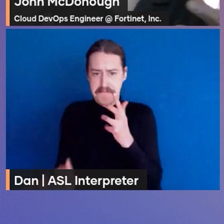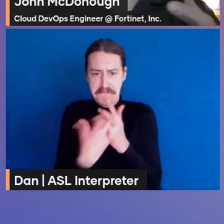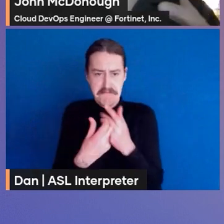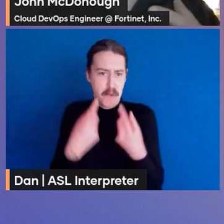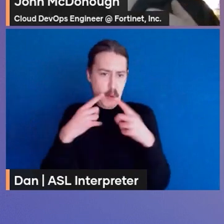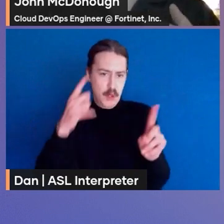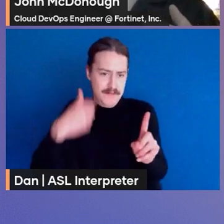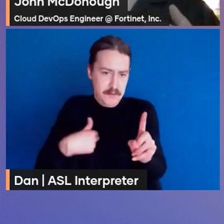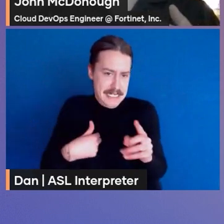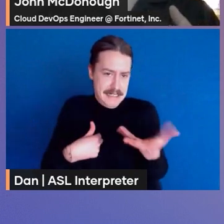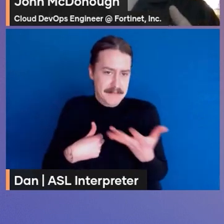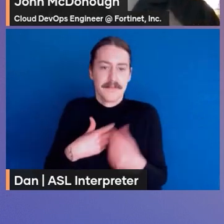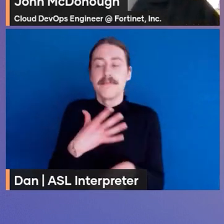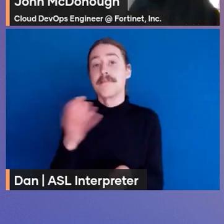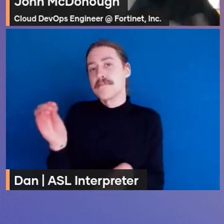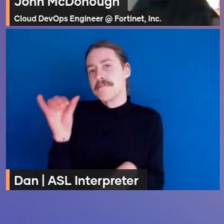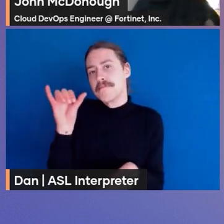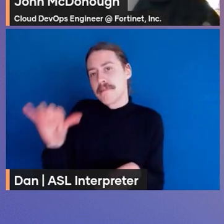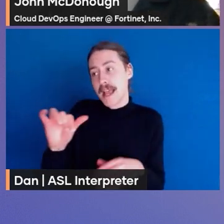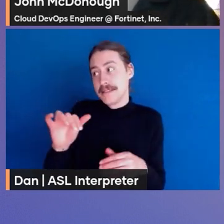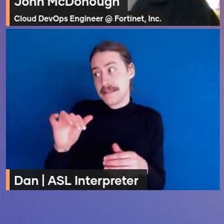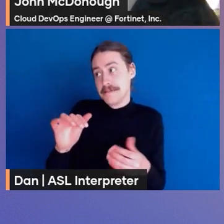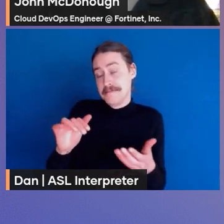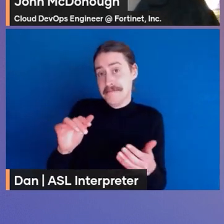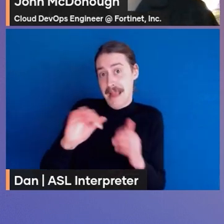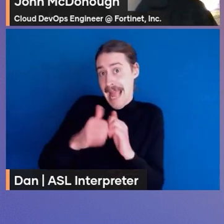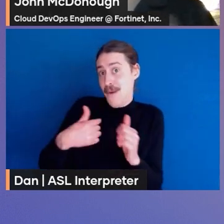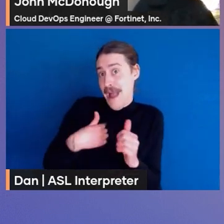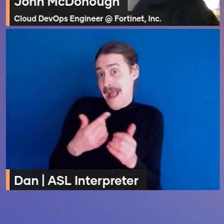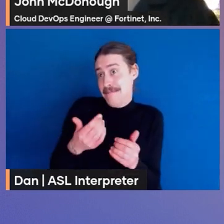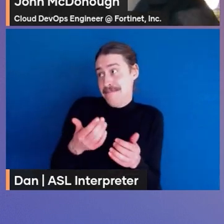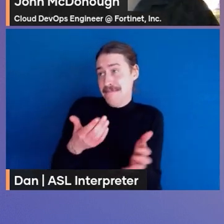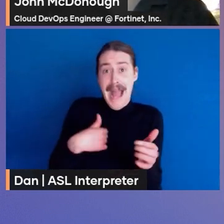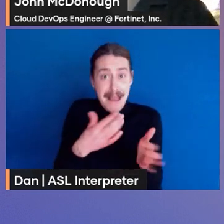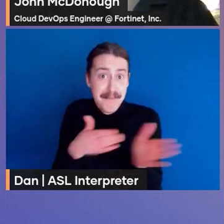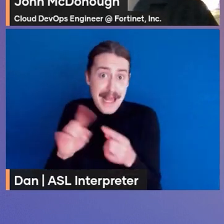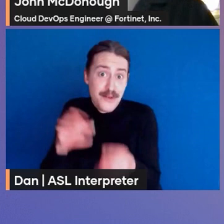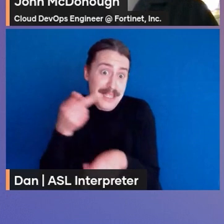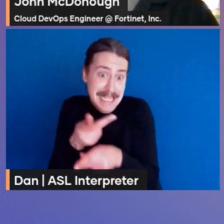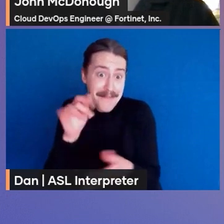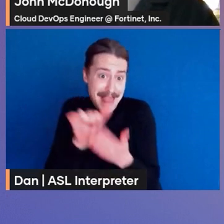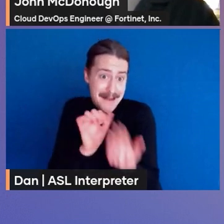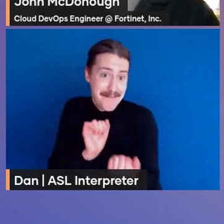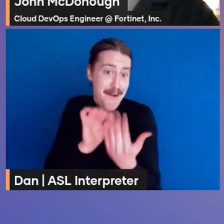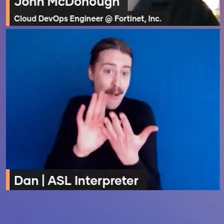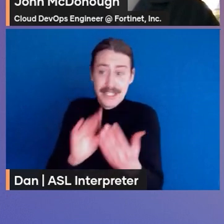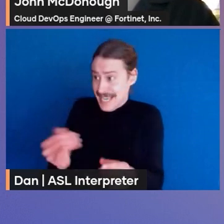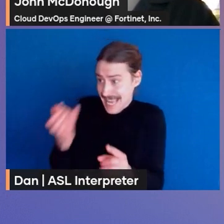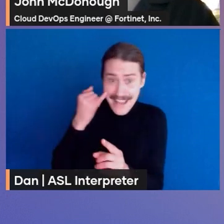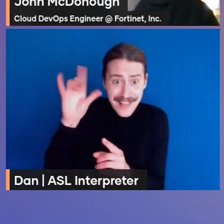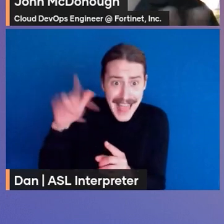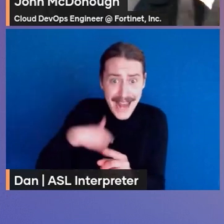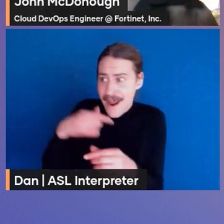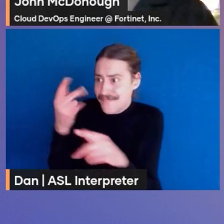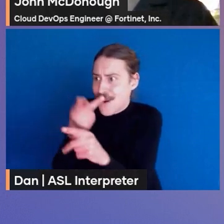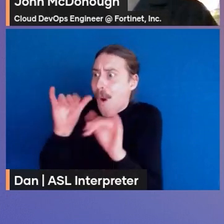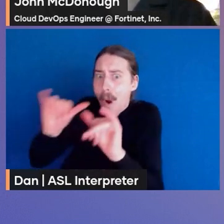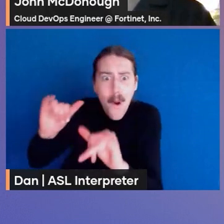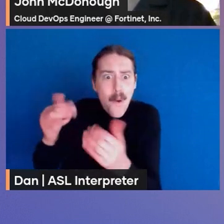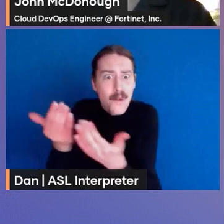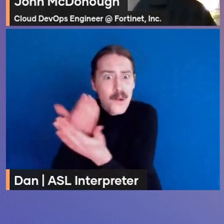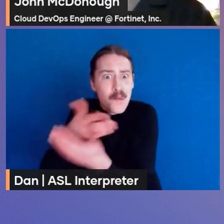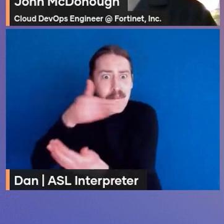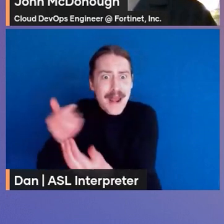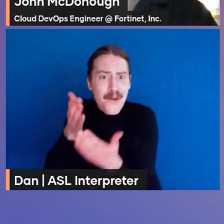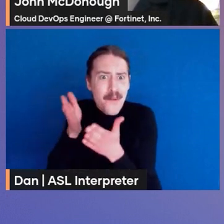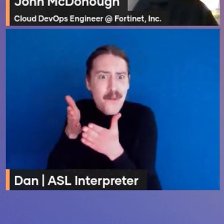I plan to keep doing this. Unless I see something better, and then I'll change my whole attitude and I'll change my structure of everything. But no, I think this is a good